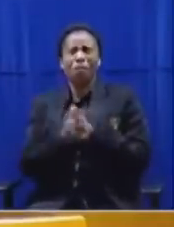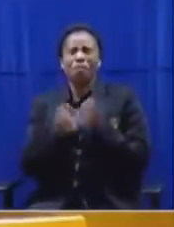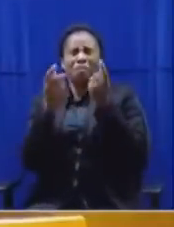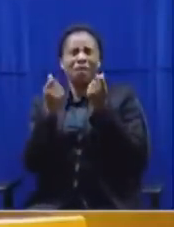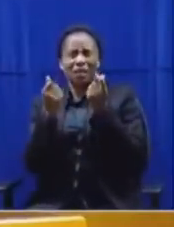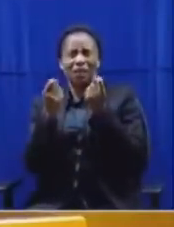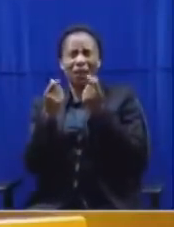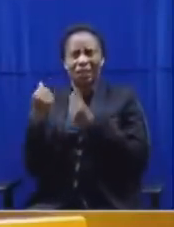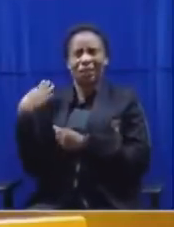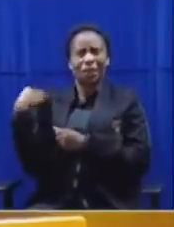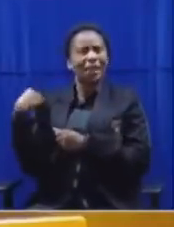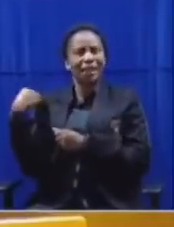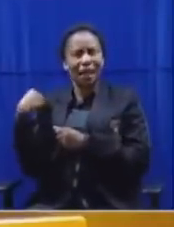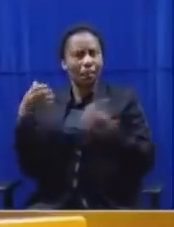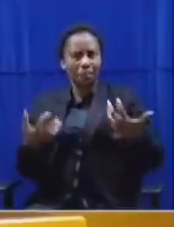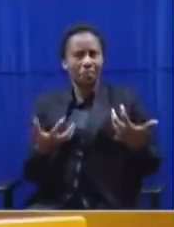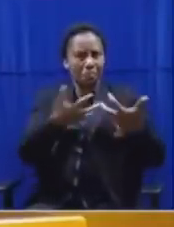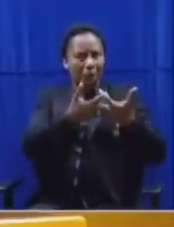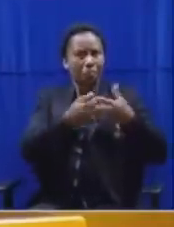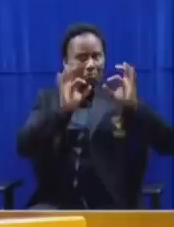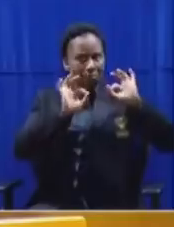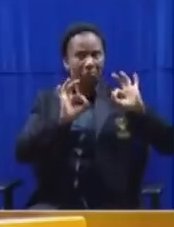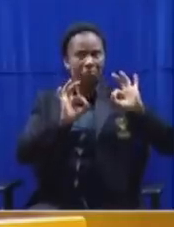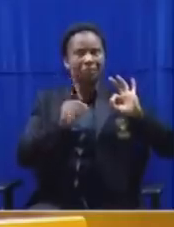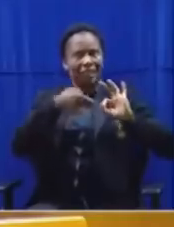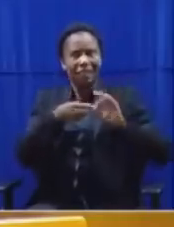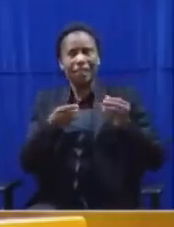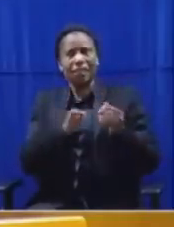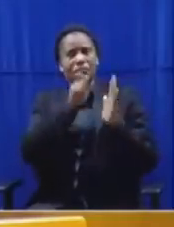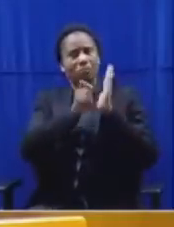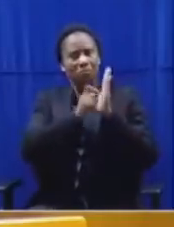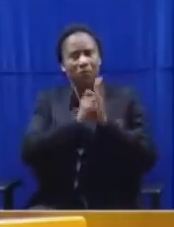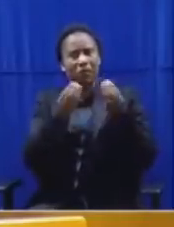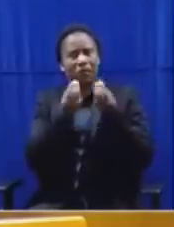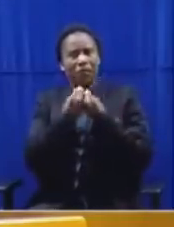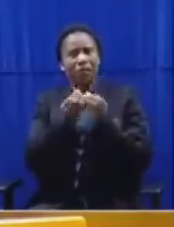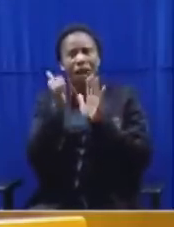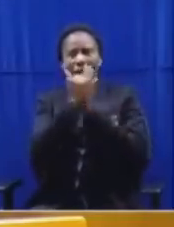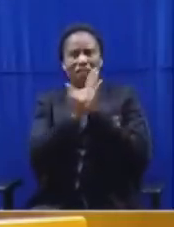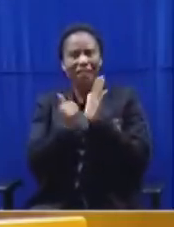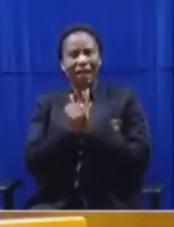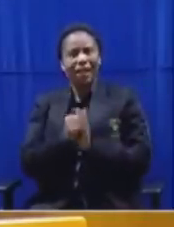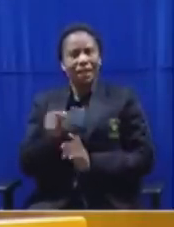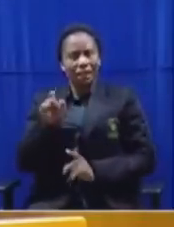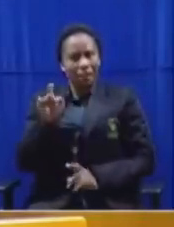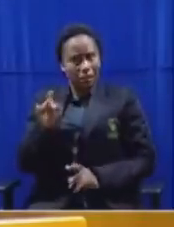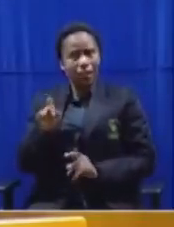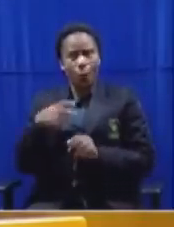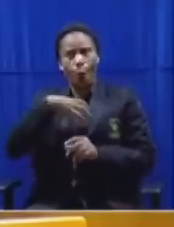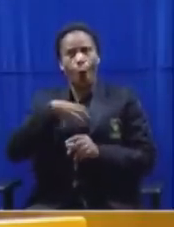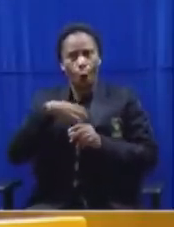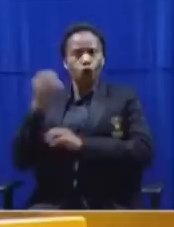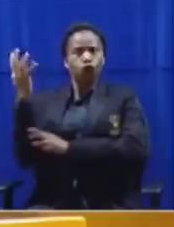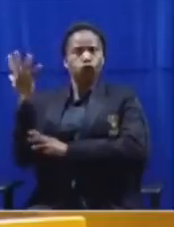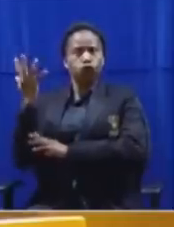cannot fit squarely into this prescribed assets agenda that is mentioned in your own manifesto.